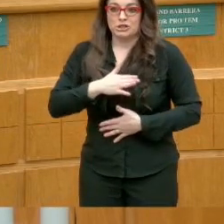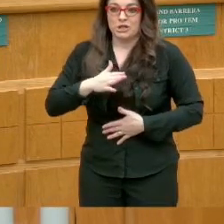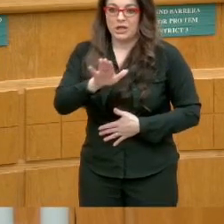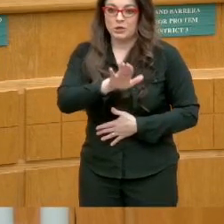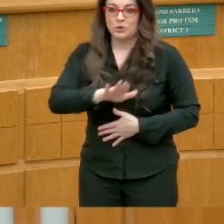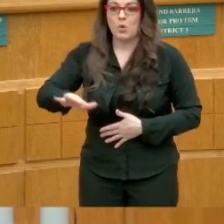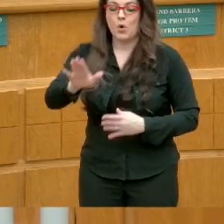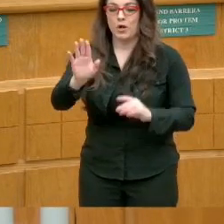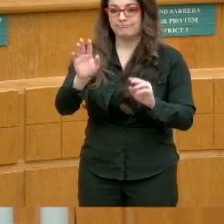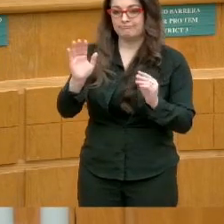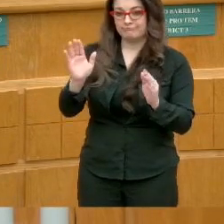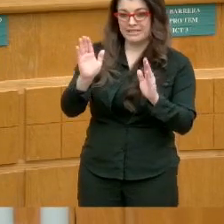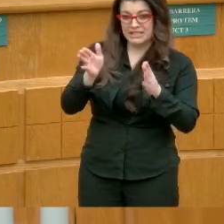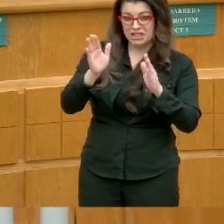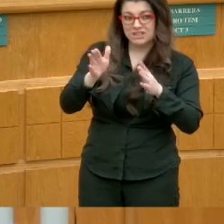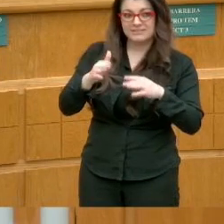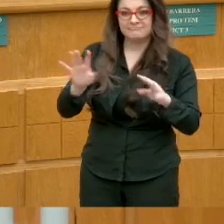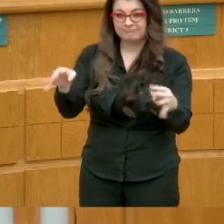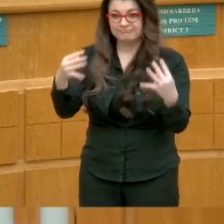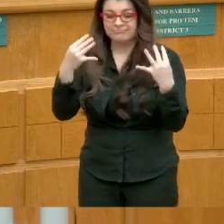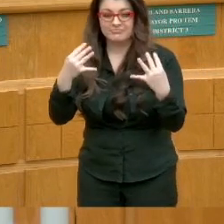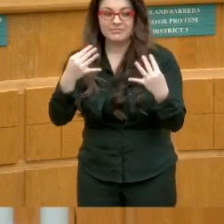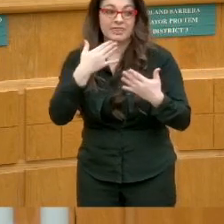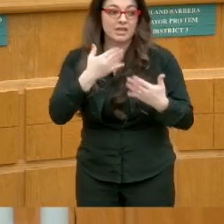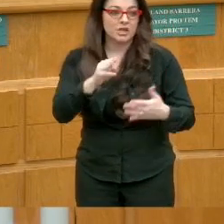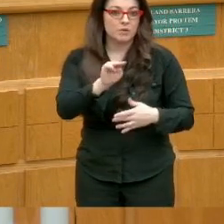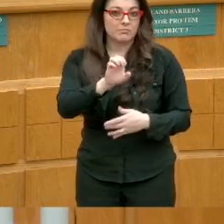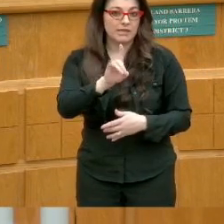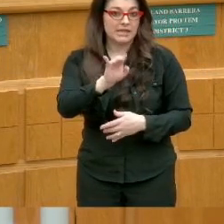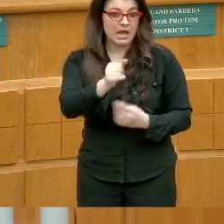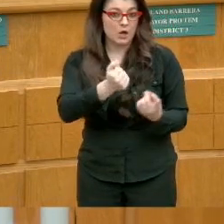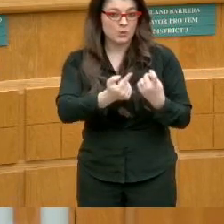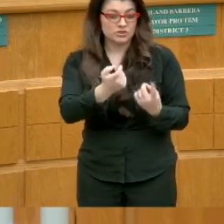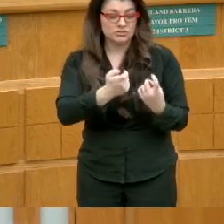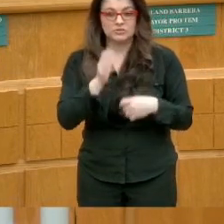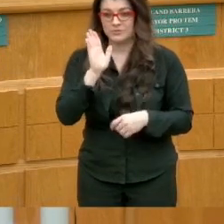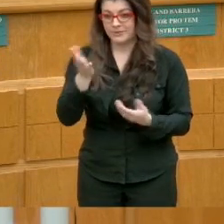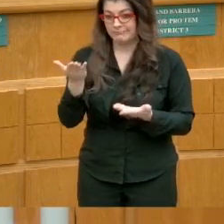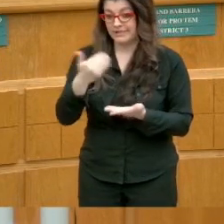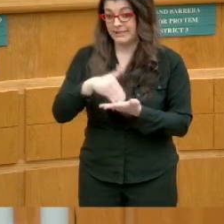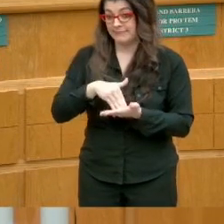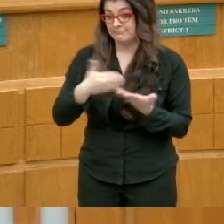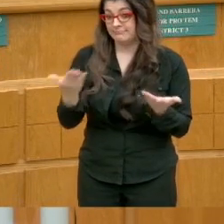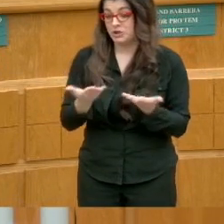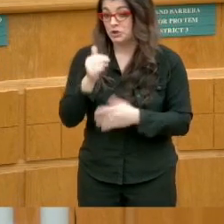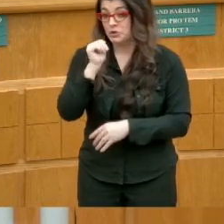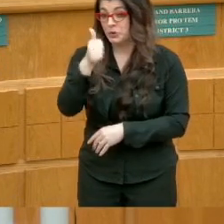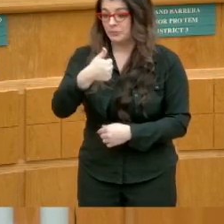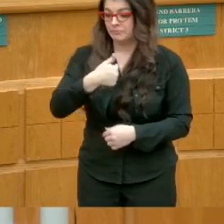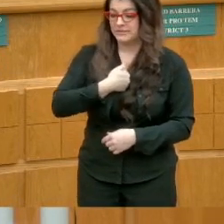watching, tuning in. We appreciate the questions from the media. And we'll be here tomorrow again, along with